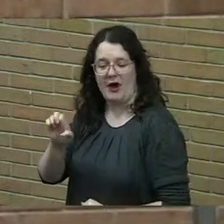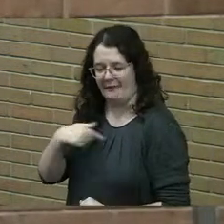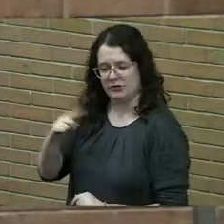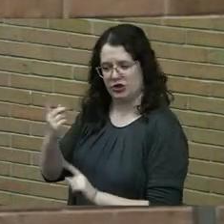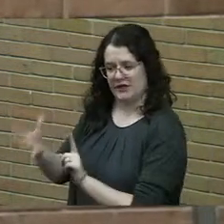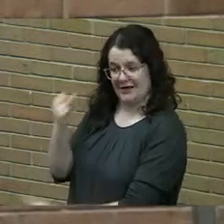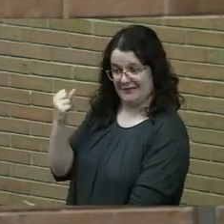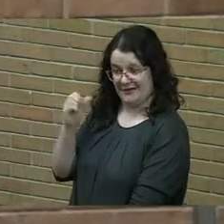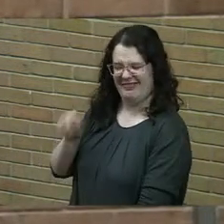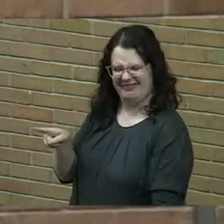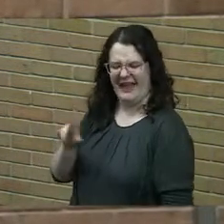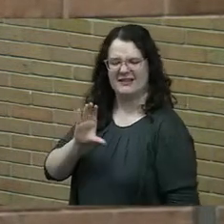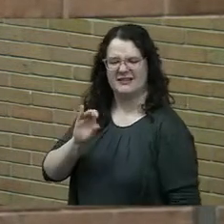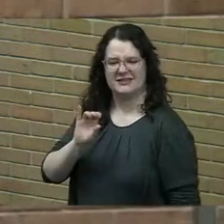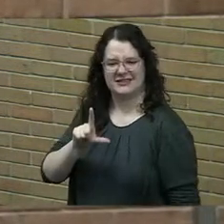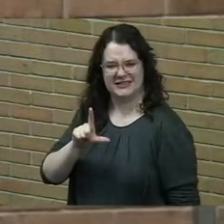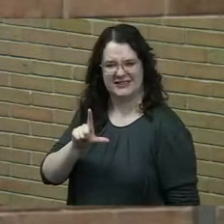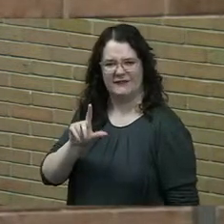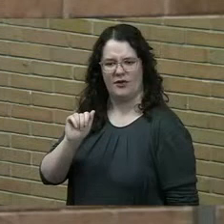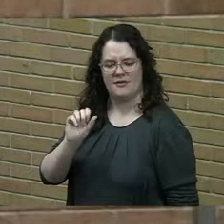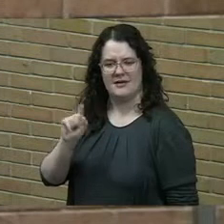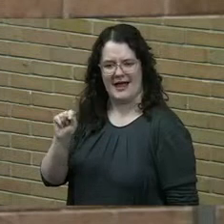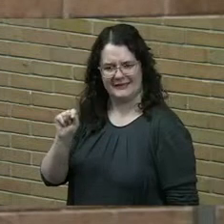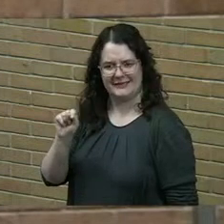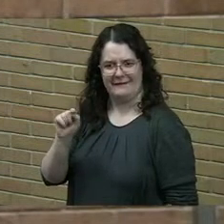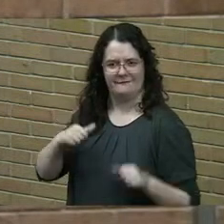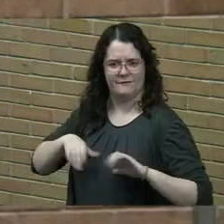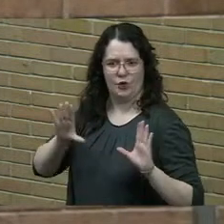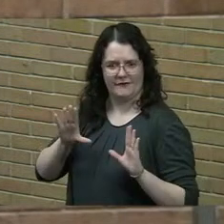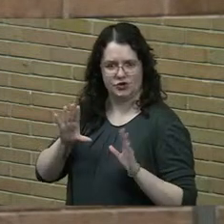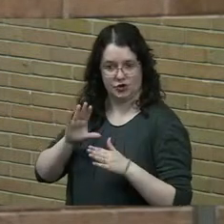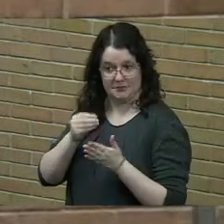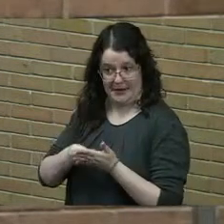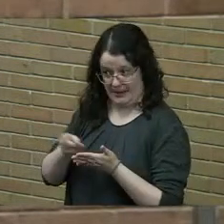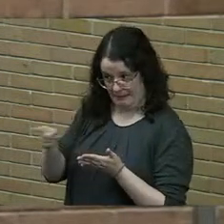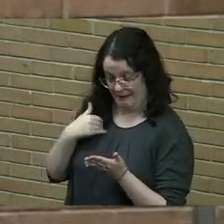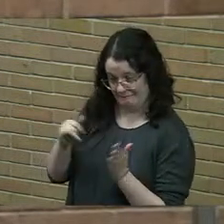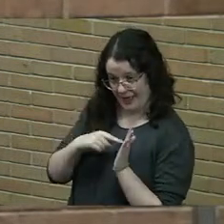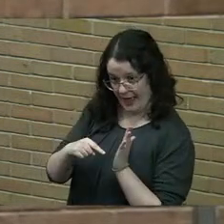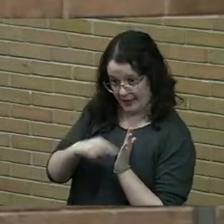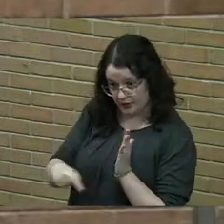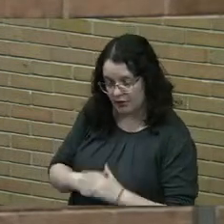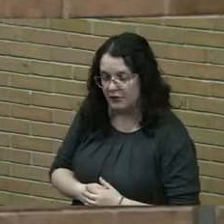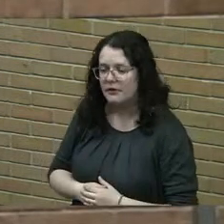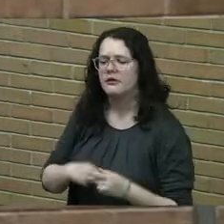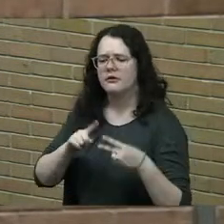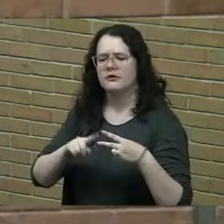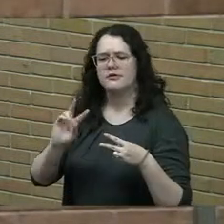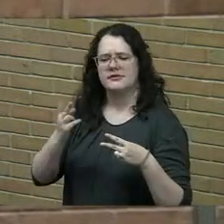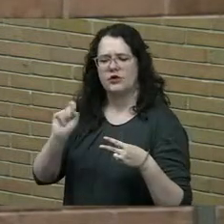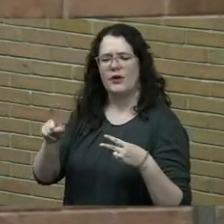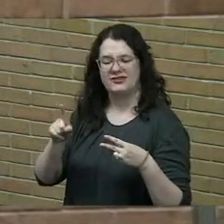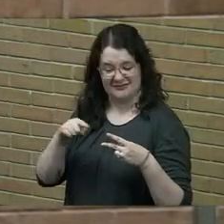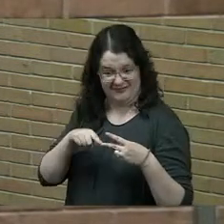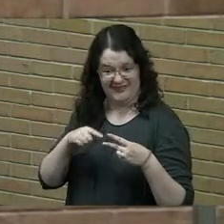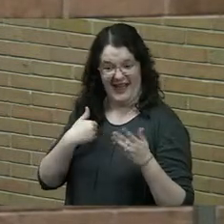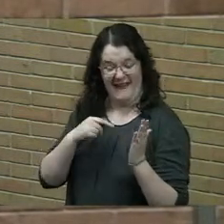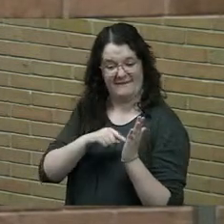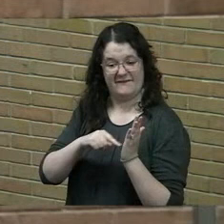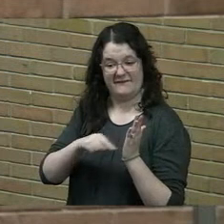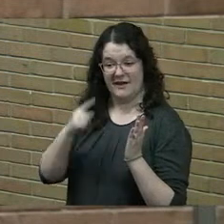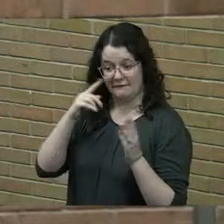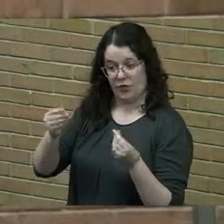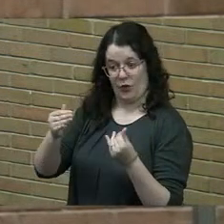civil asset forfeiture dollars. And two, is there a line item for property seized as part